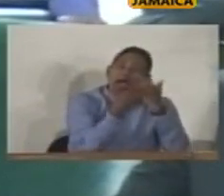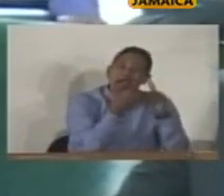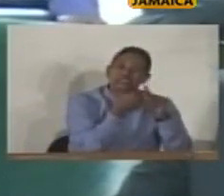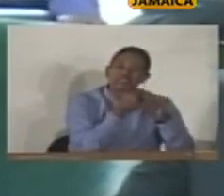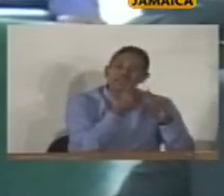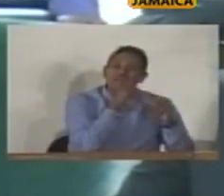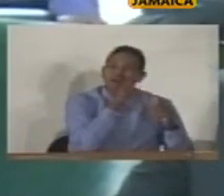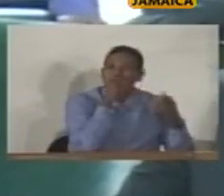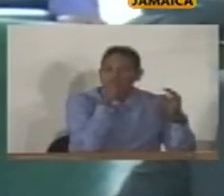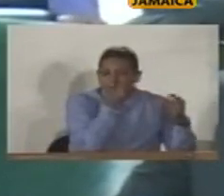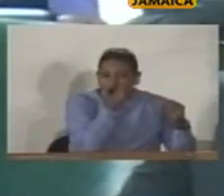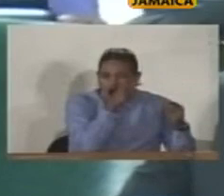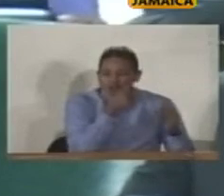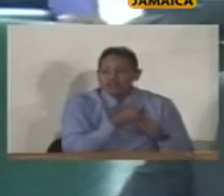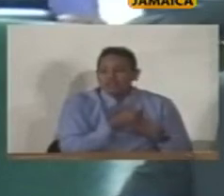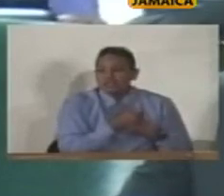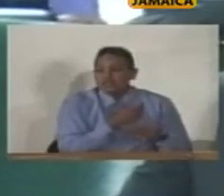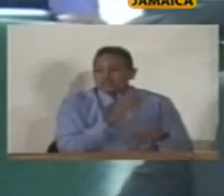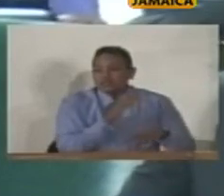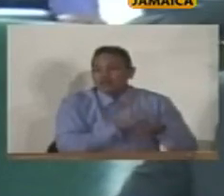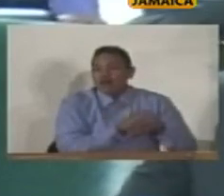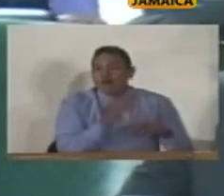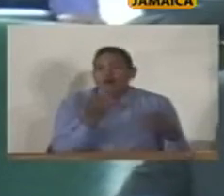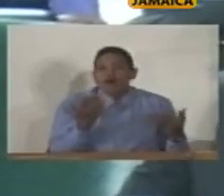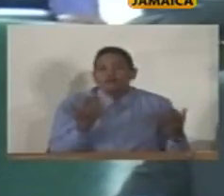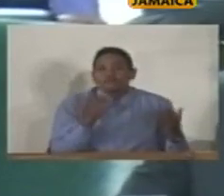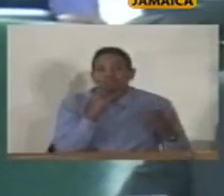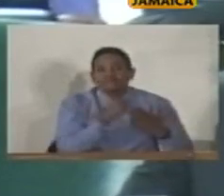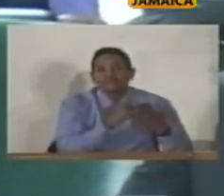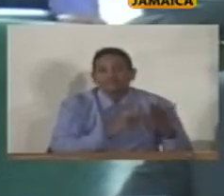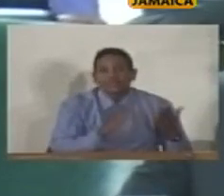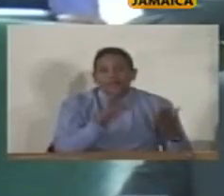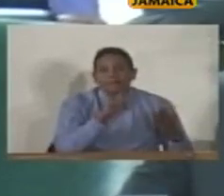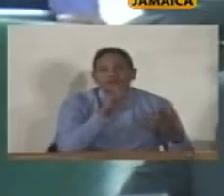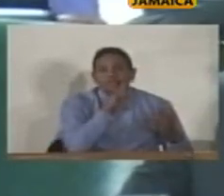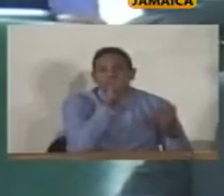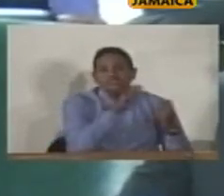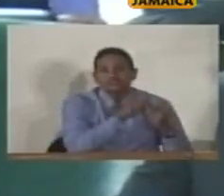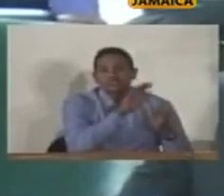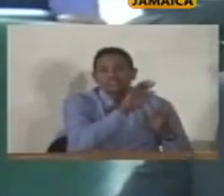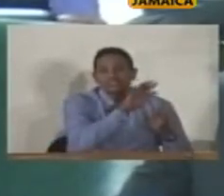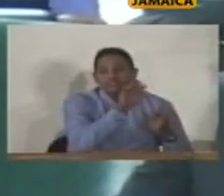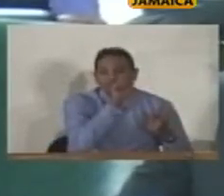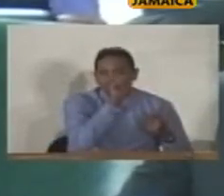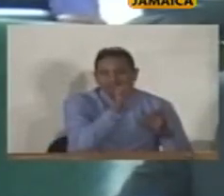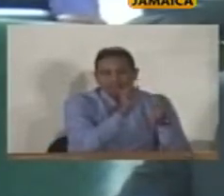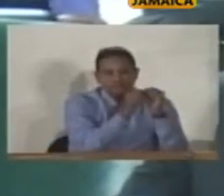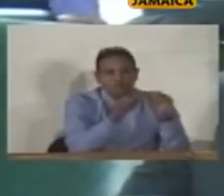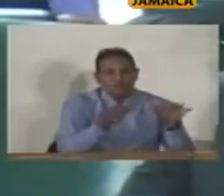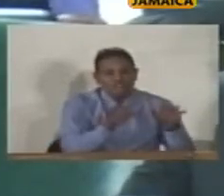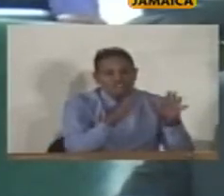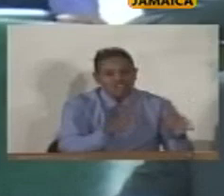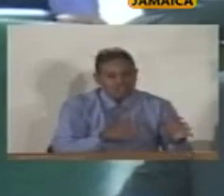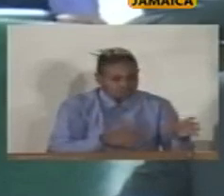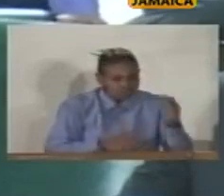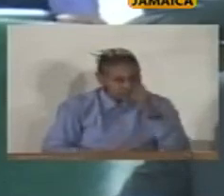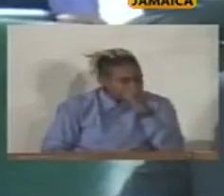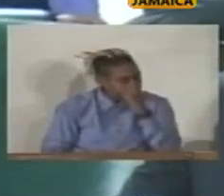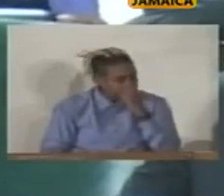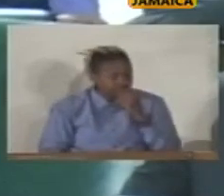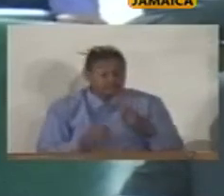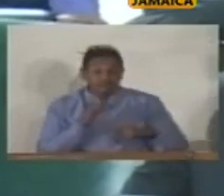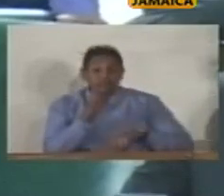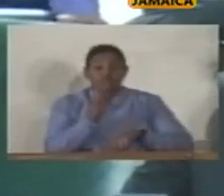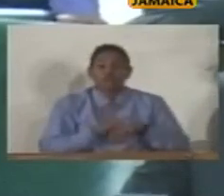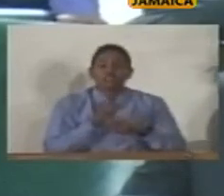mark on a design by a particular sport manufacturer. And of course, there